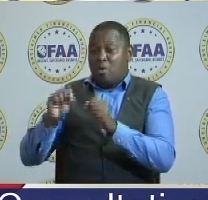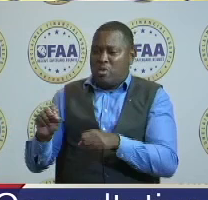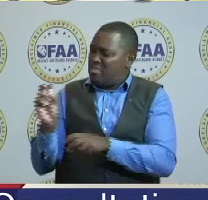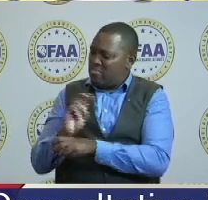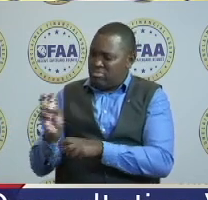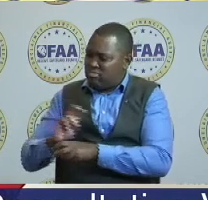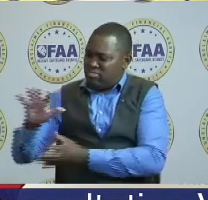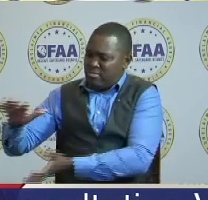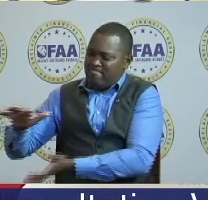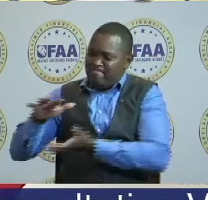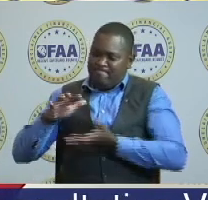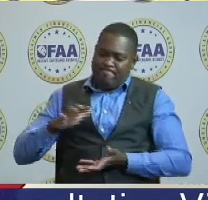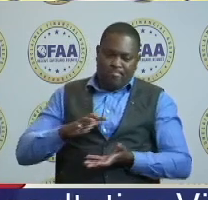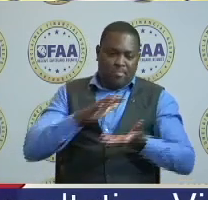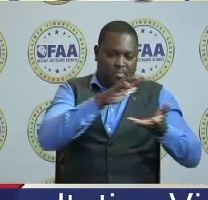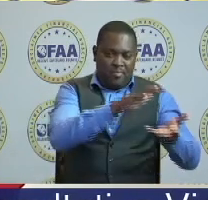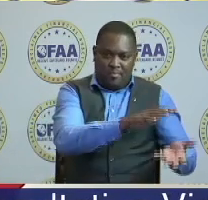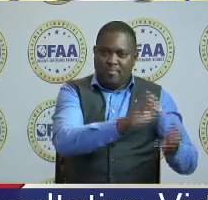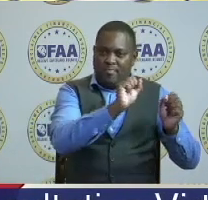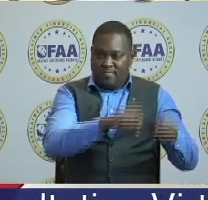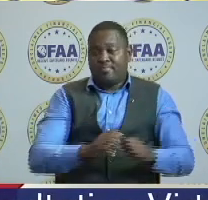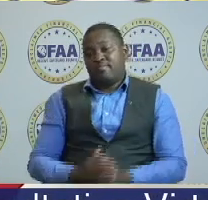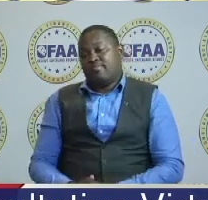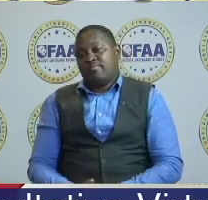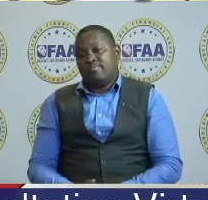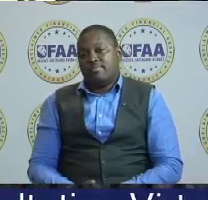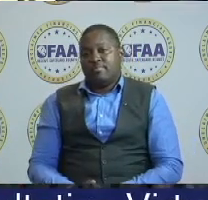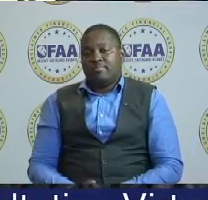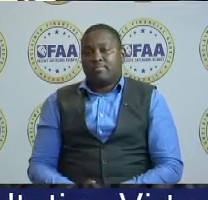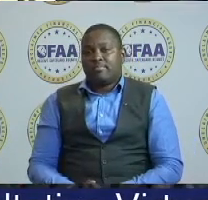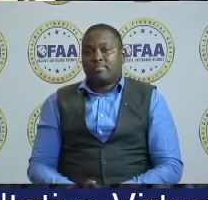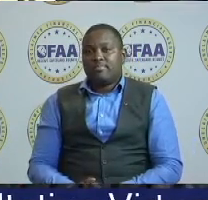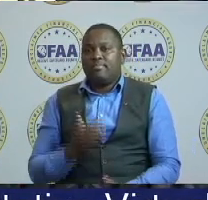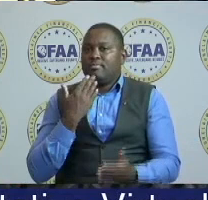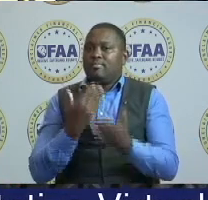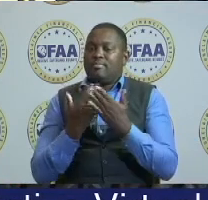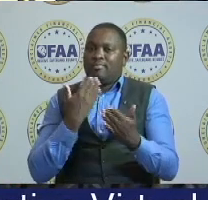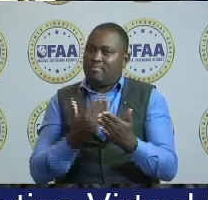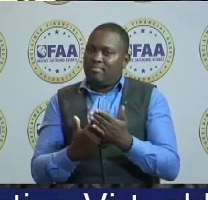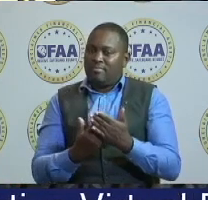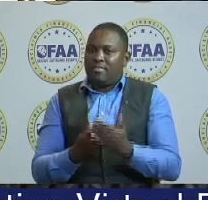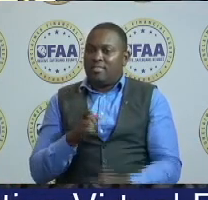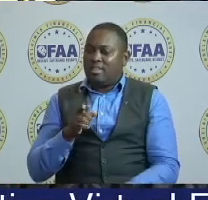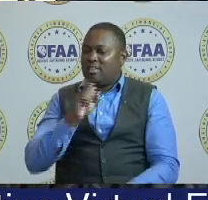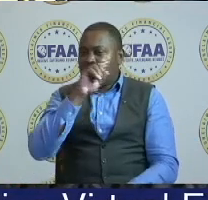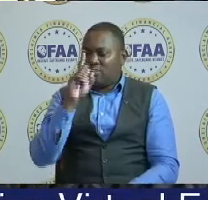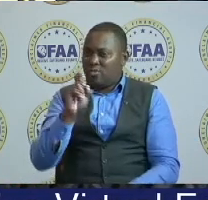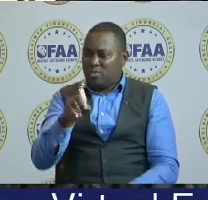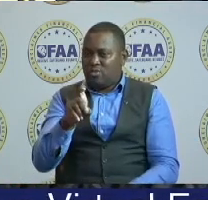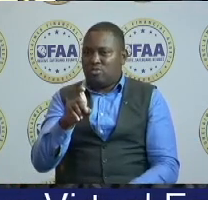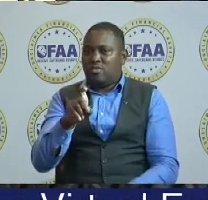and start the process of claiming back the money. All right, thank you very much. That is a question that was asked